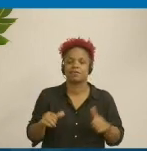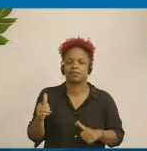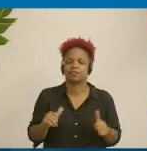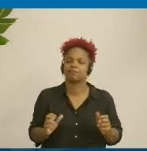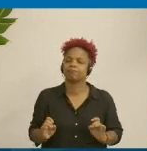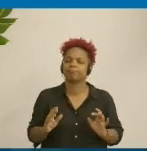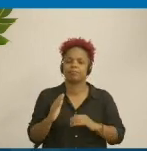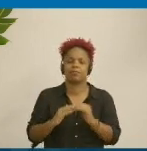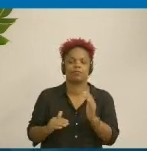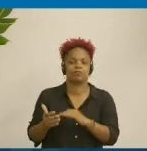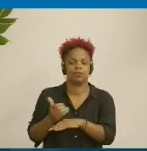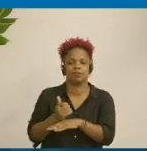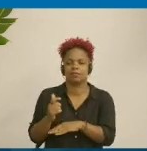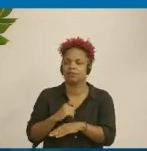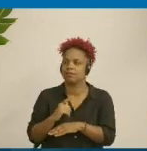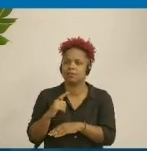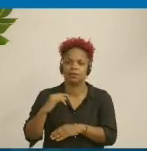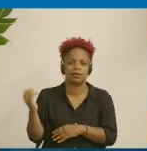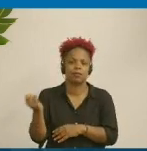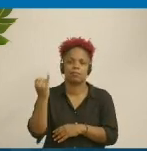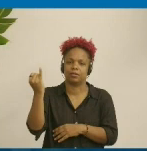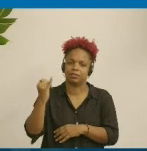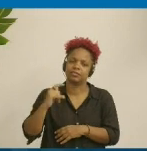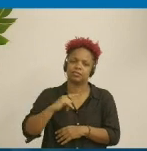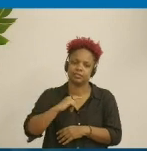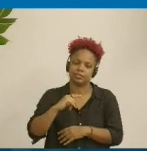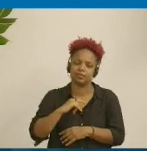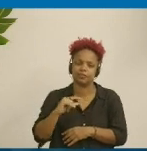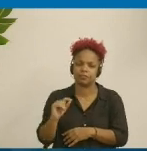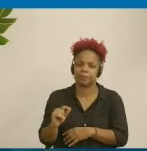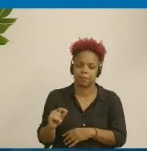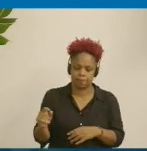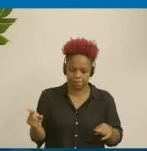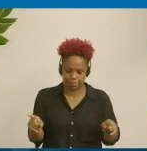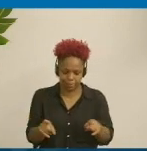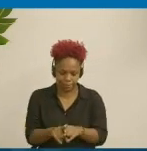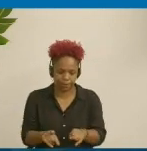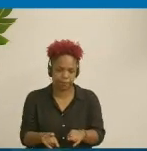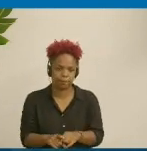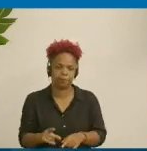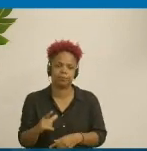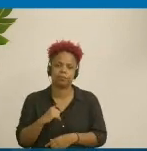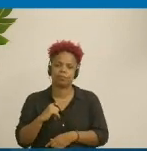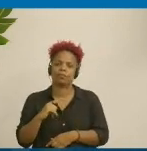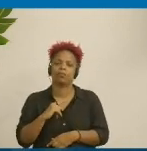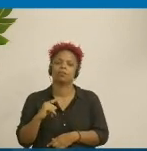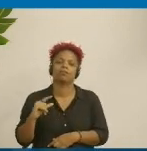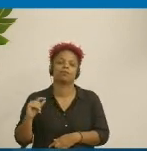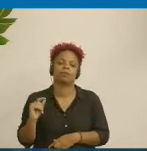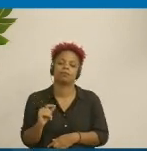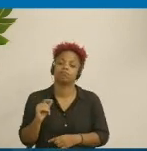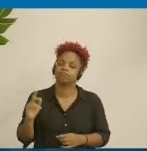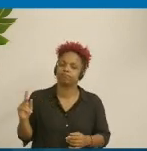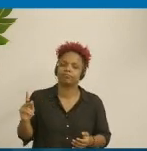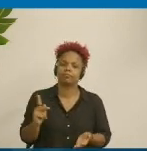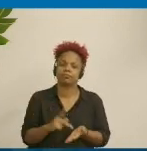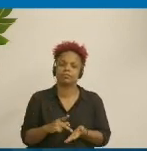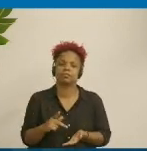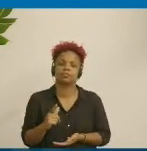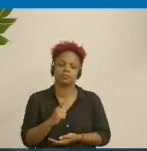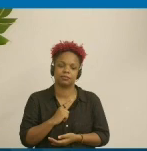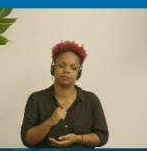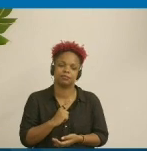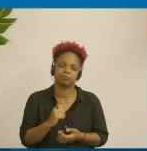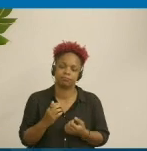indeed provides, especially in remote settings or fragile settings, a huge improvement with regards to